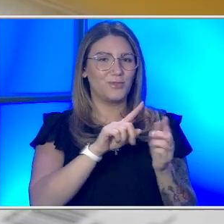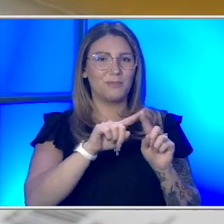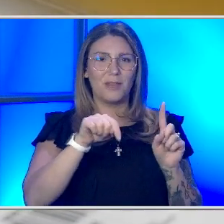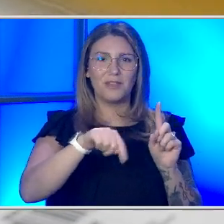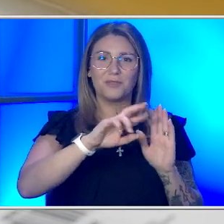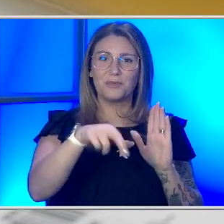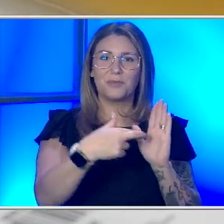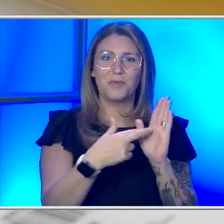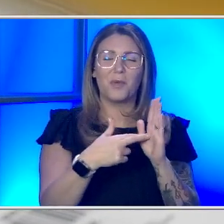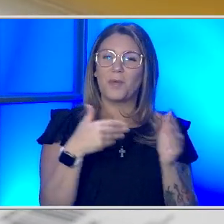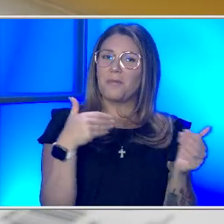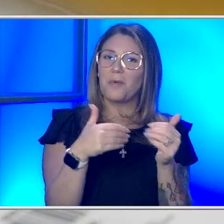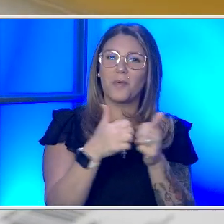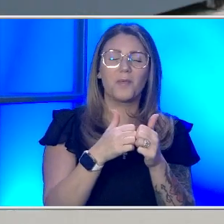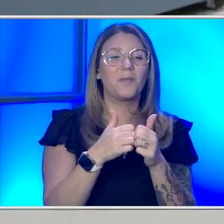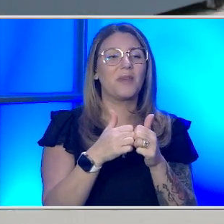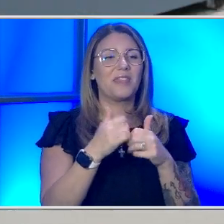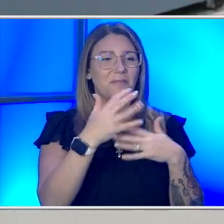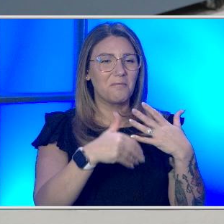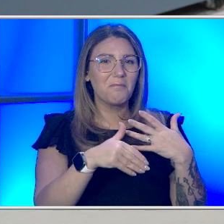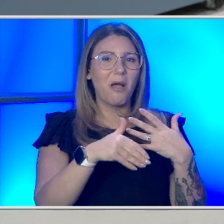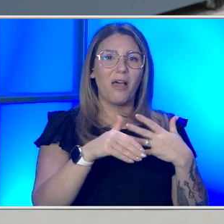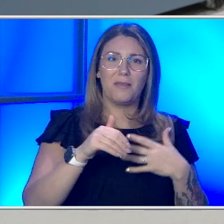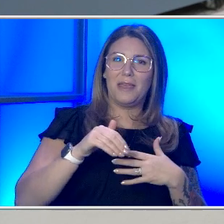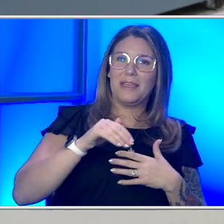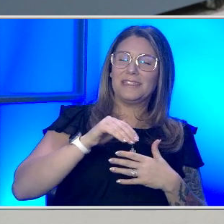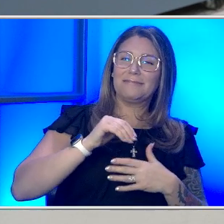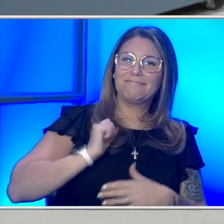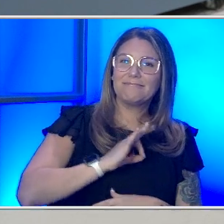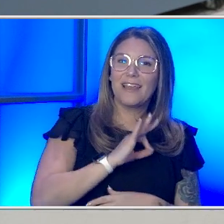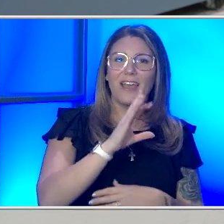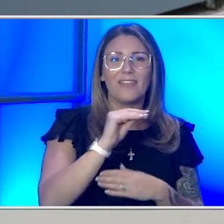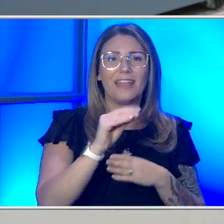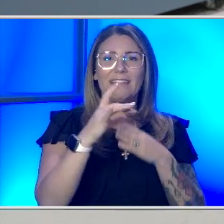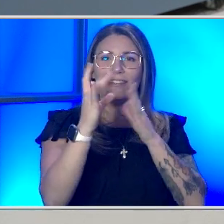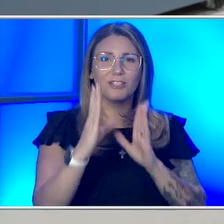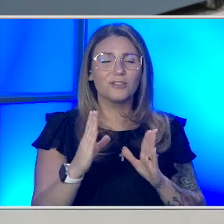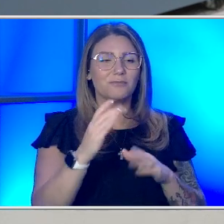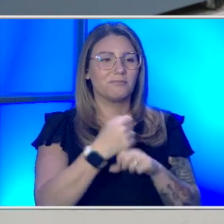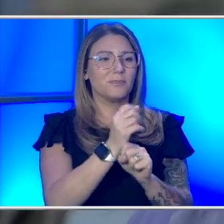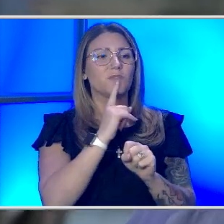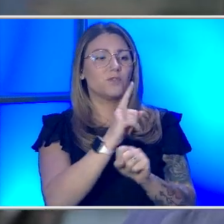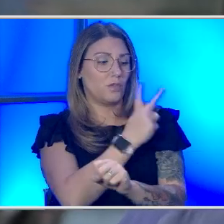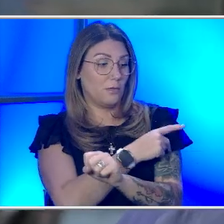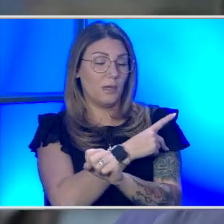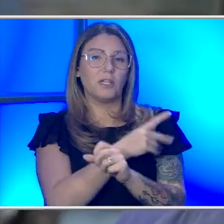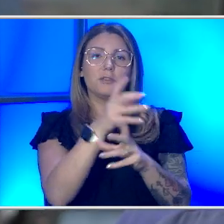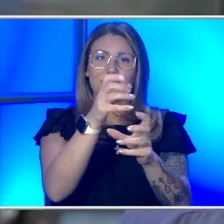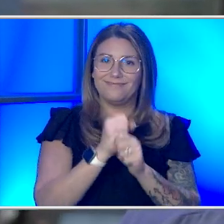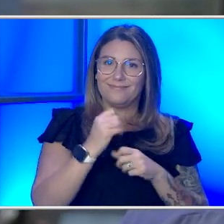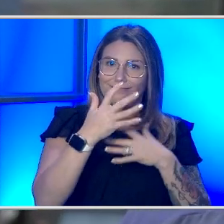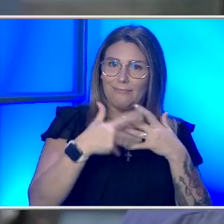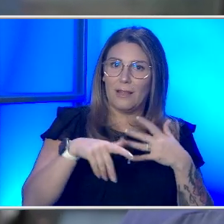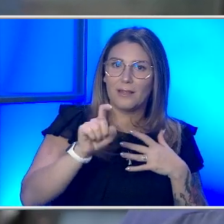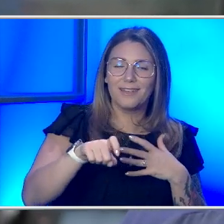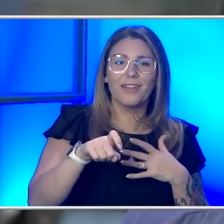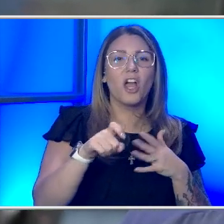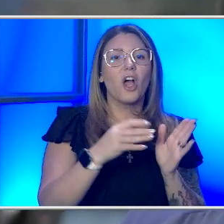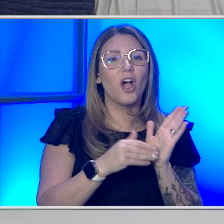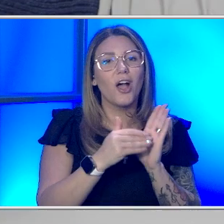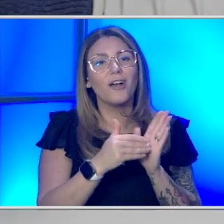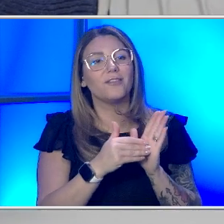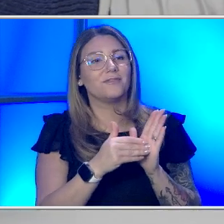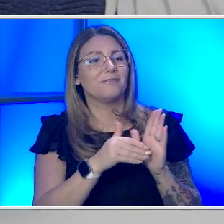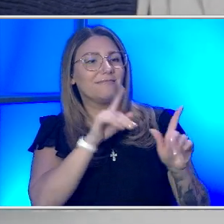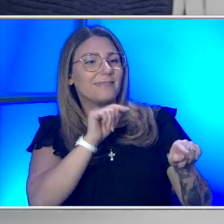blood bank staff and blood bank leadership to ensure patients are able to get the blood that they need. I often answer nursing questions, help